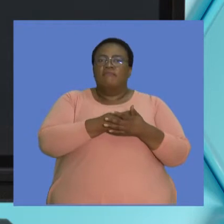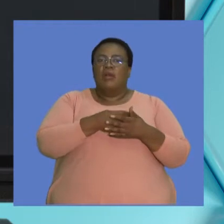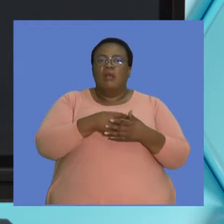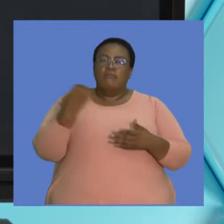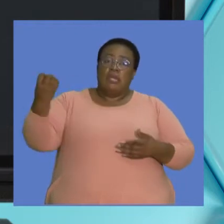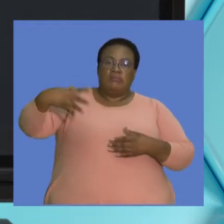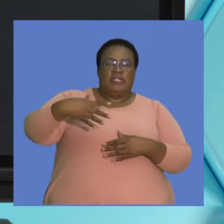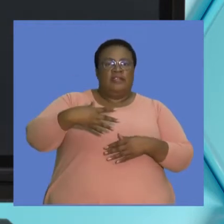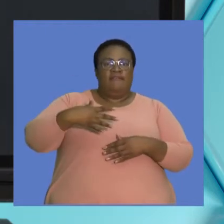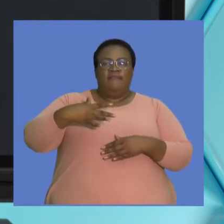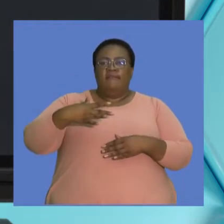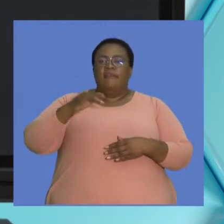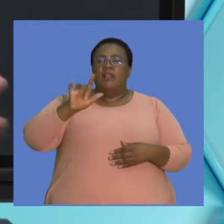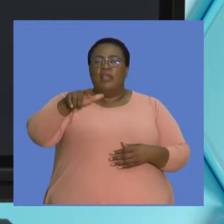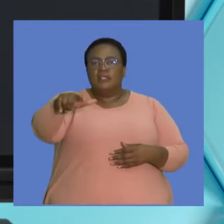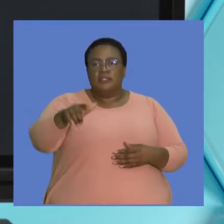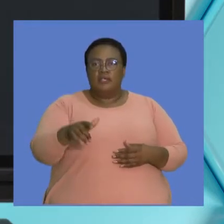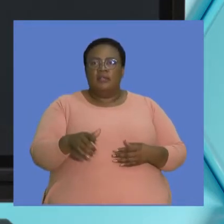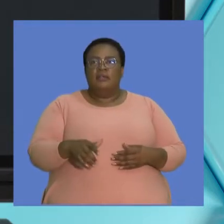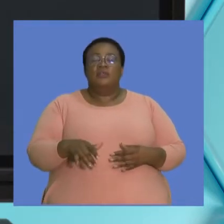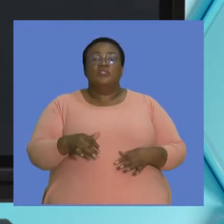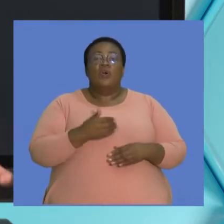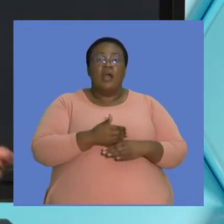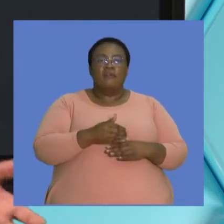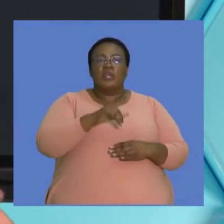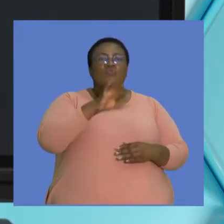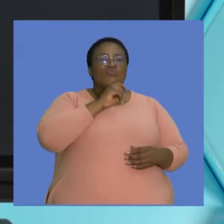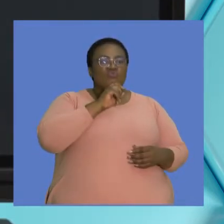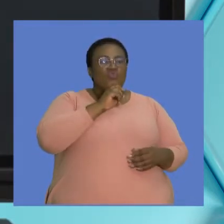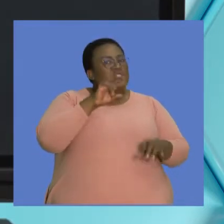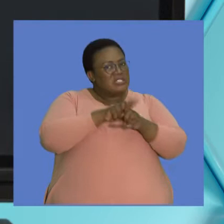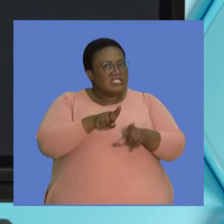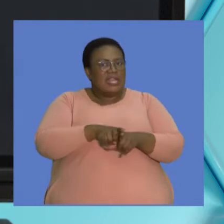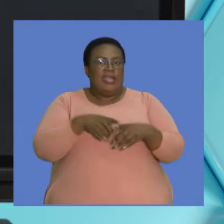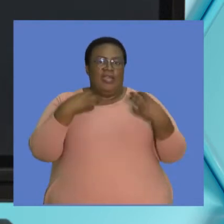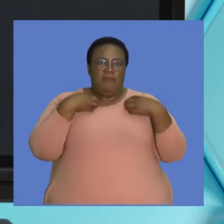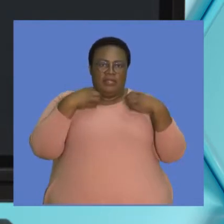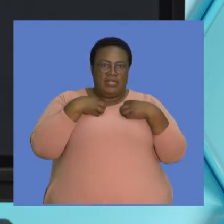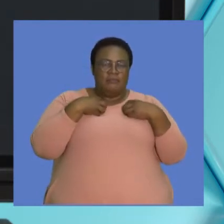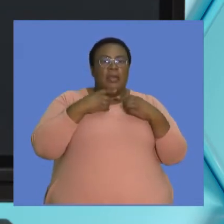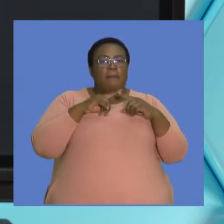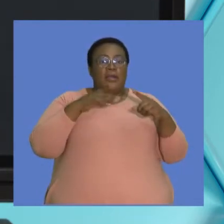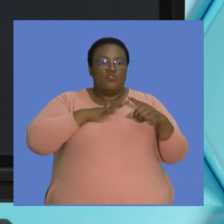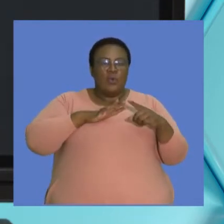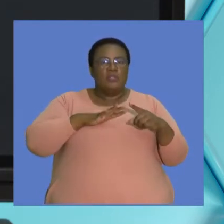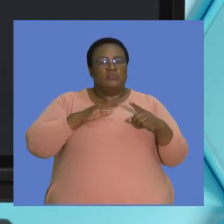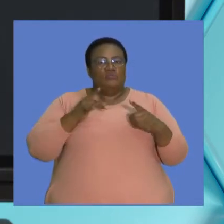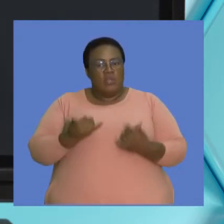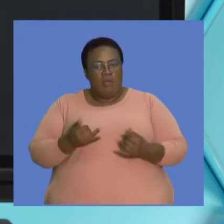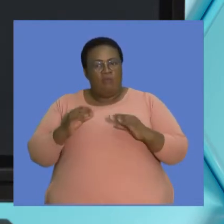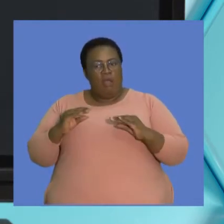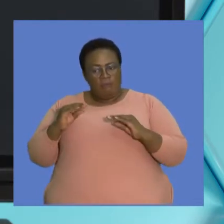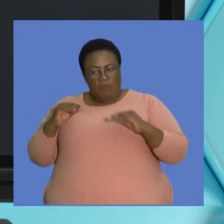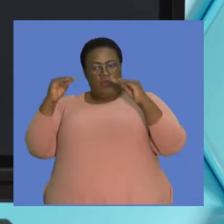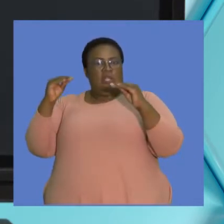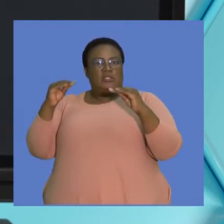certain duration of time, after actually having used the very same asset, and you are saying you want to upgrade it. Definitely you're not